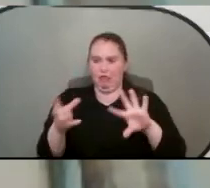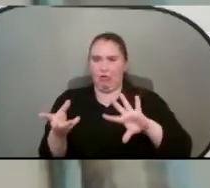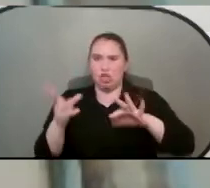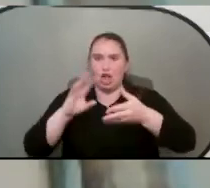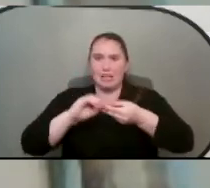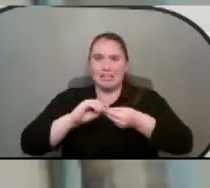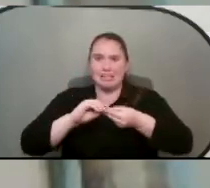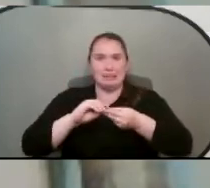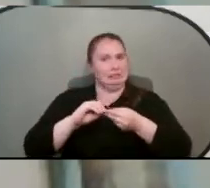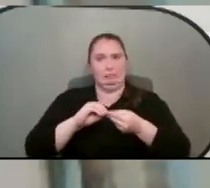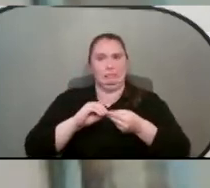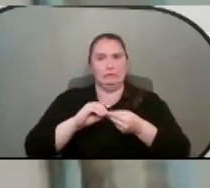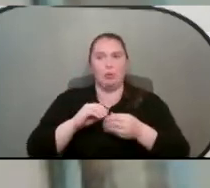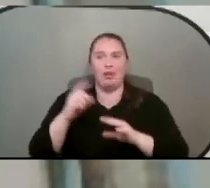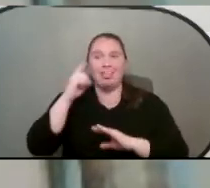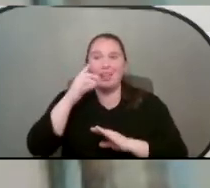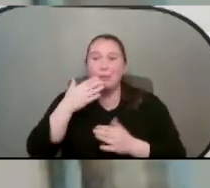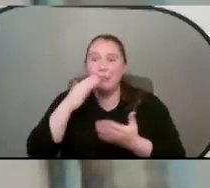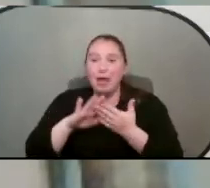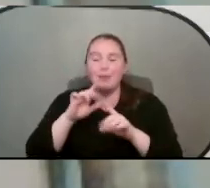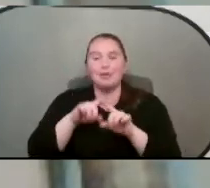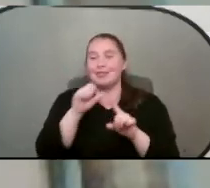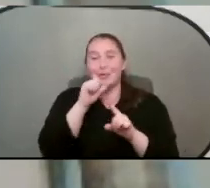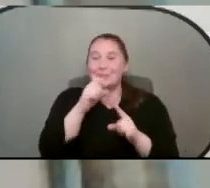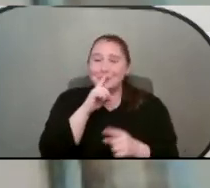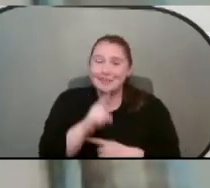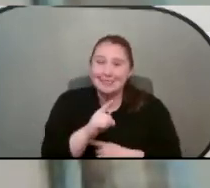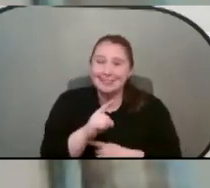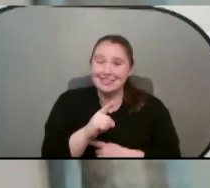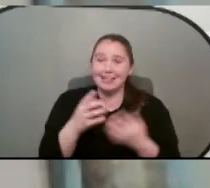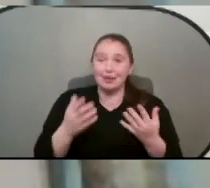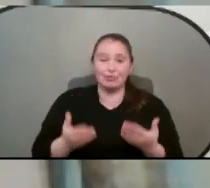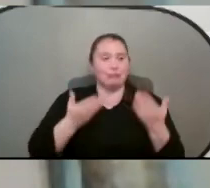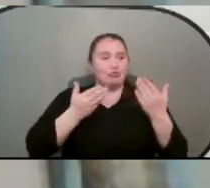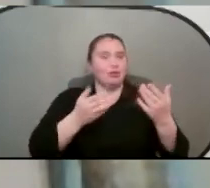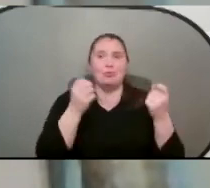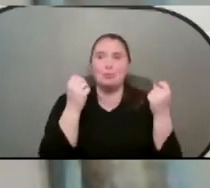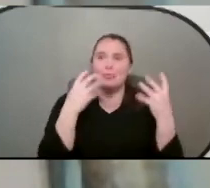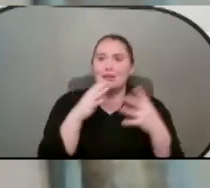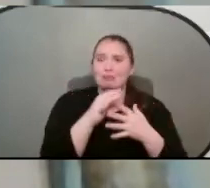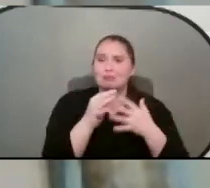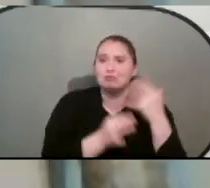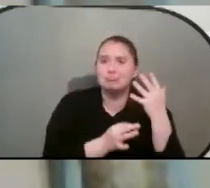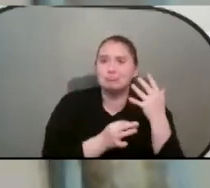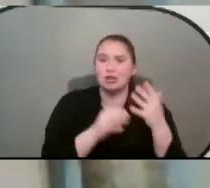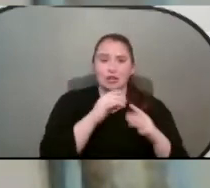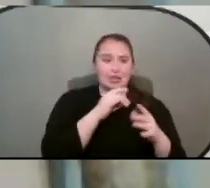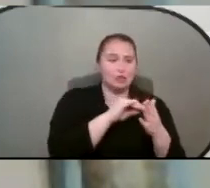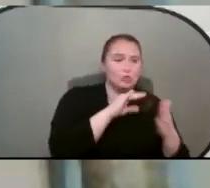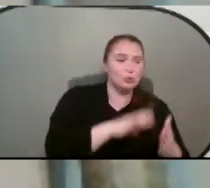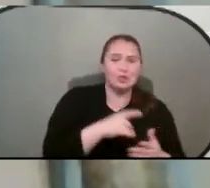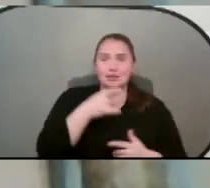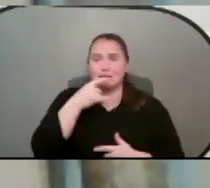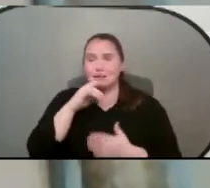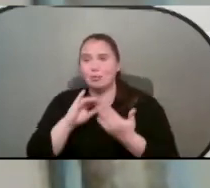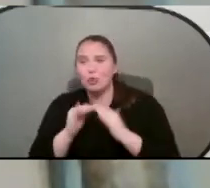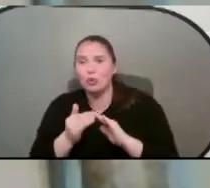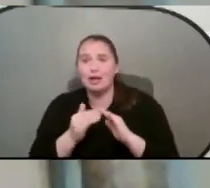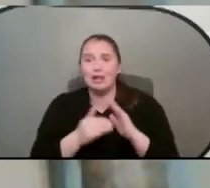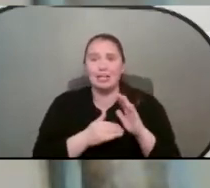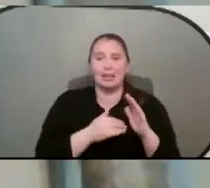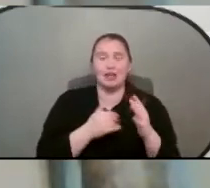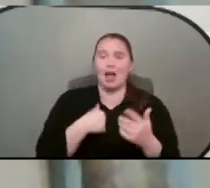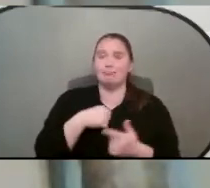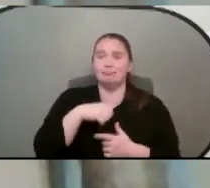not necessarily because it brings so many more choices to our kids, to our community. I'm amazed. I love going.